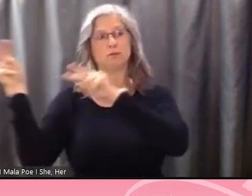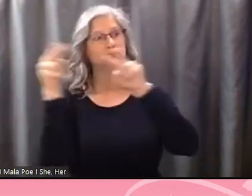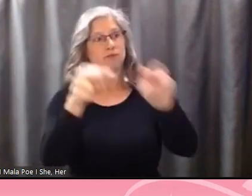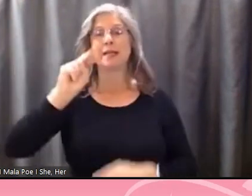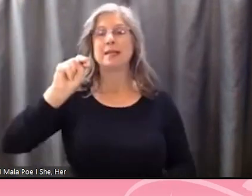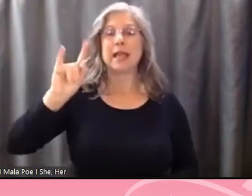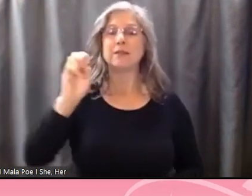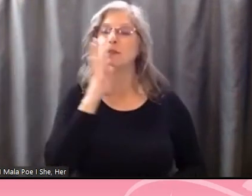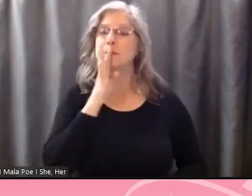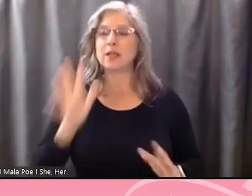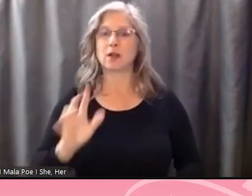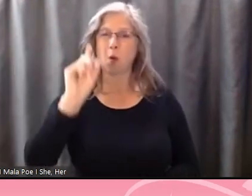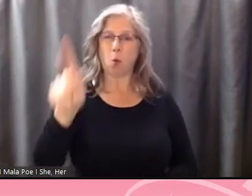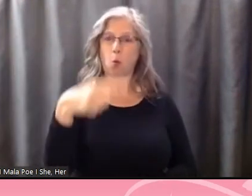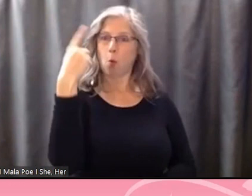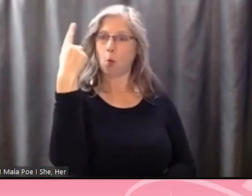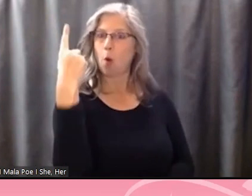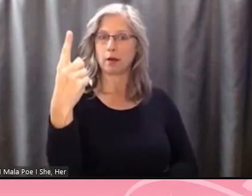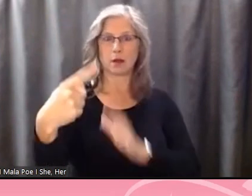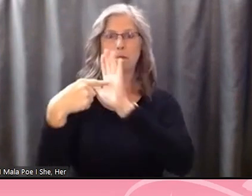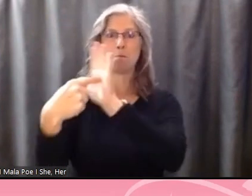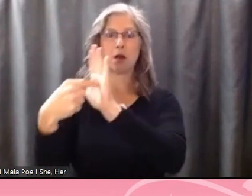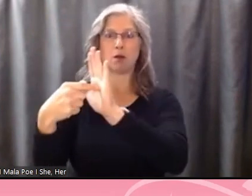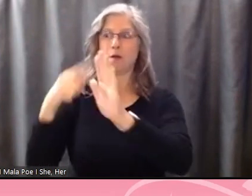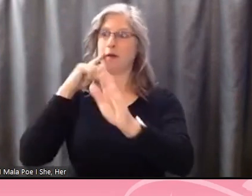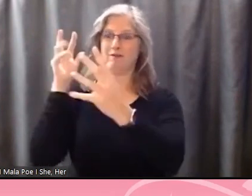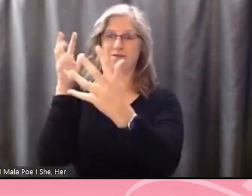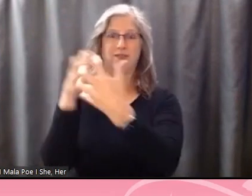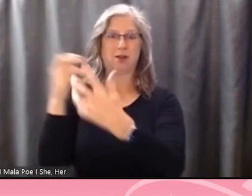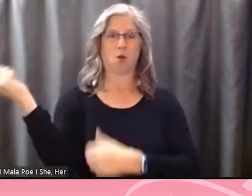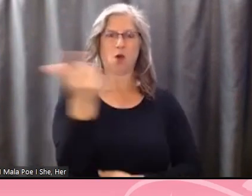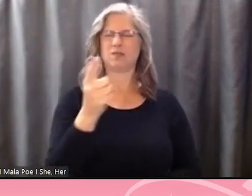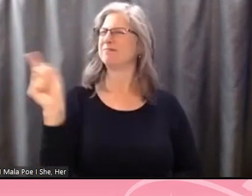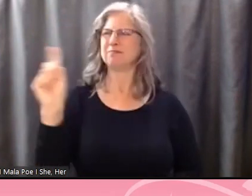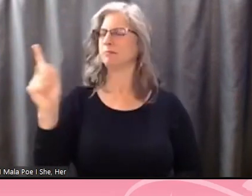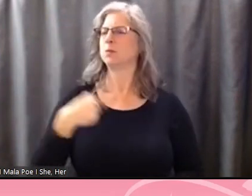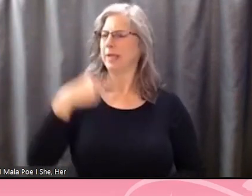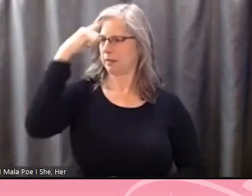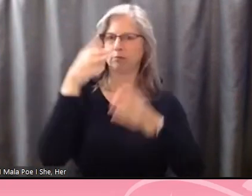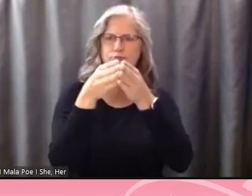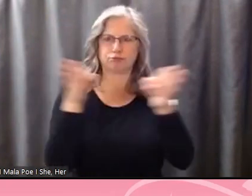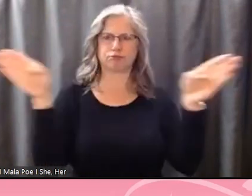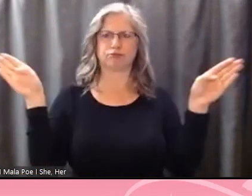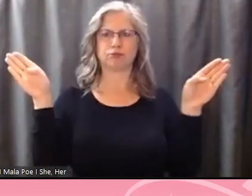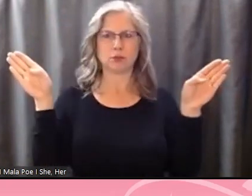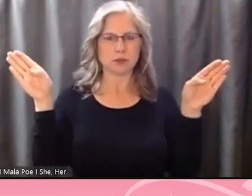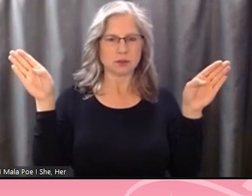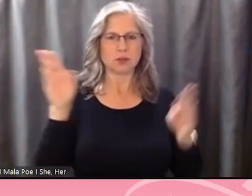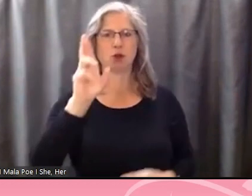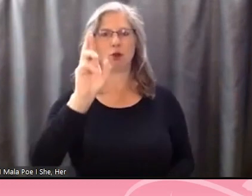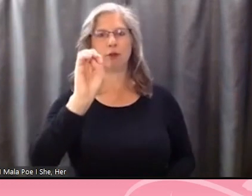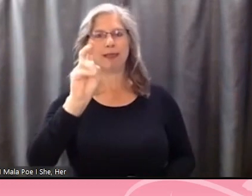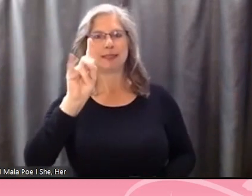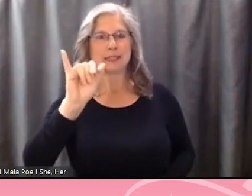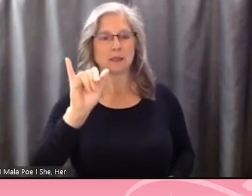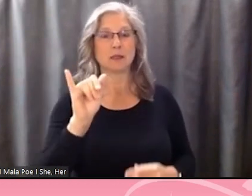singular monolithic model, and instead think broadly and realistically that the